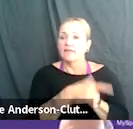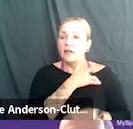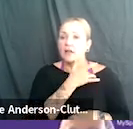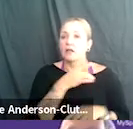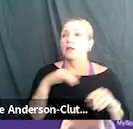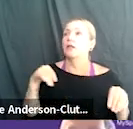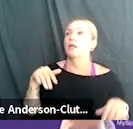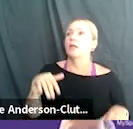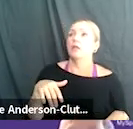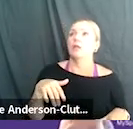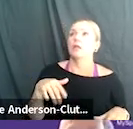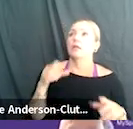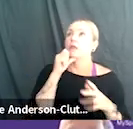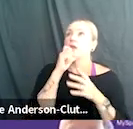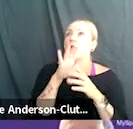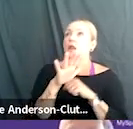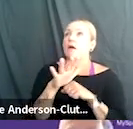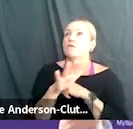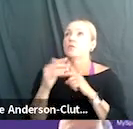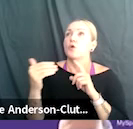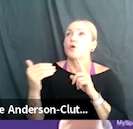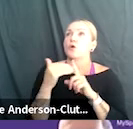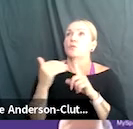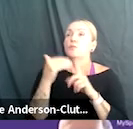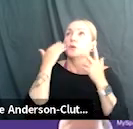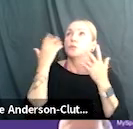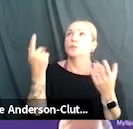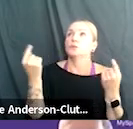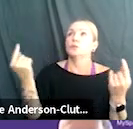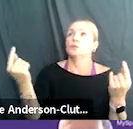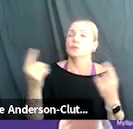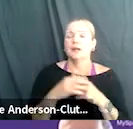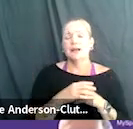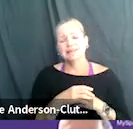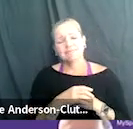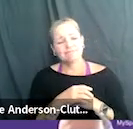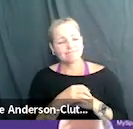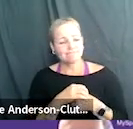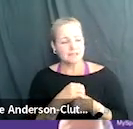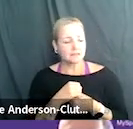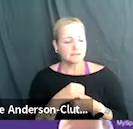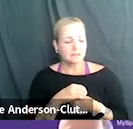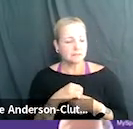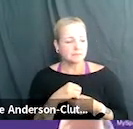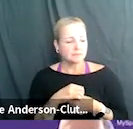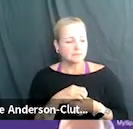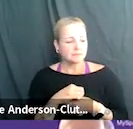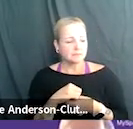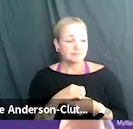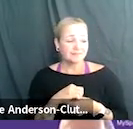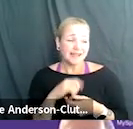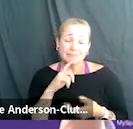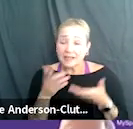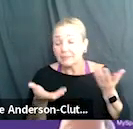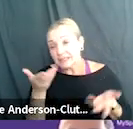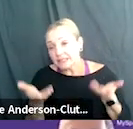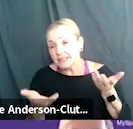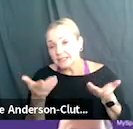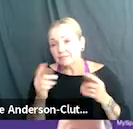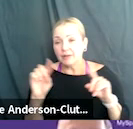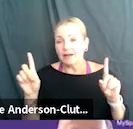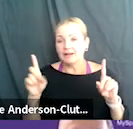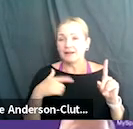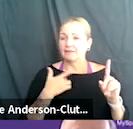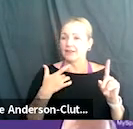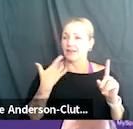case. But certainly, and so that maybe, when I said it was related to stress related to COVID, maybe, but just more generally, the change in